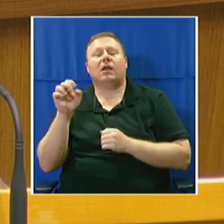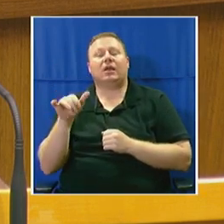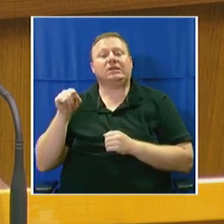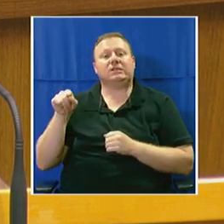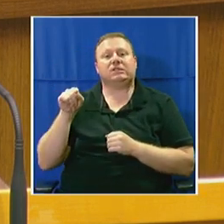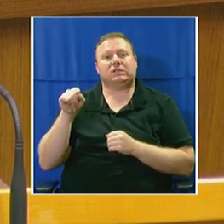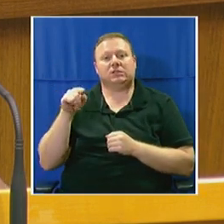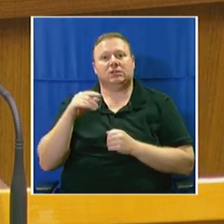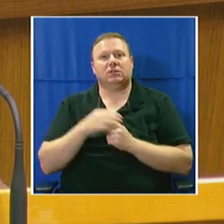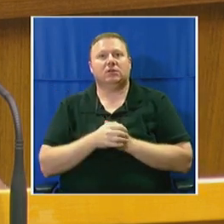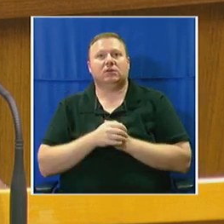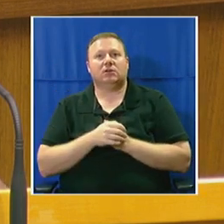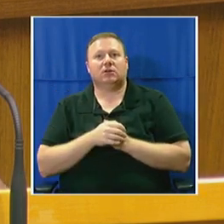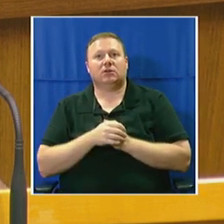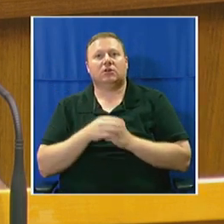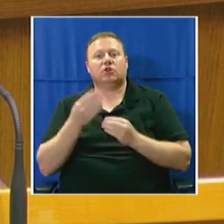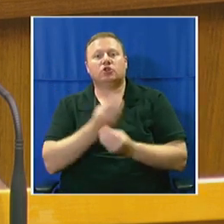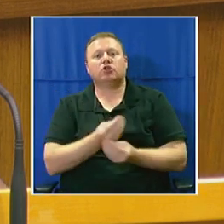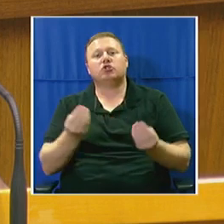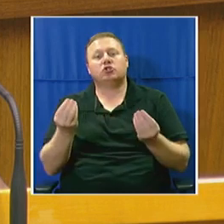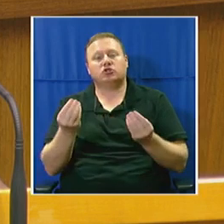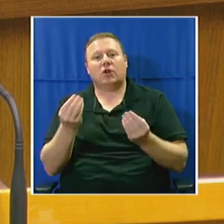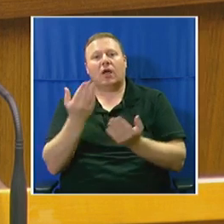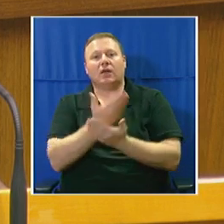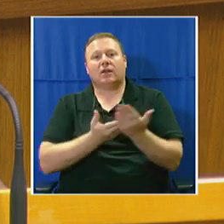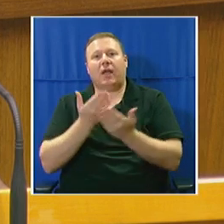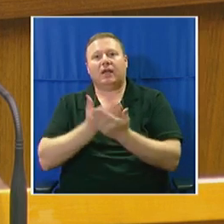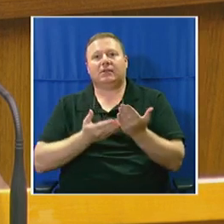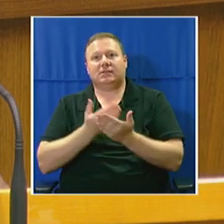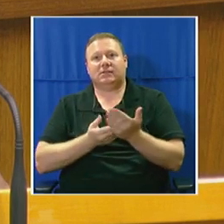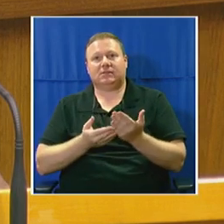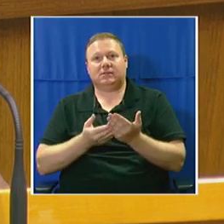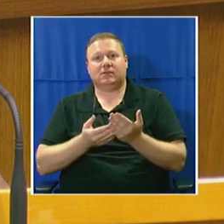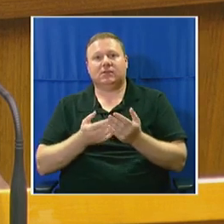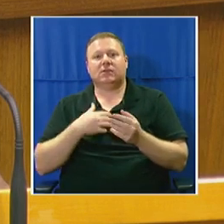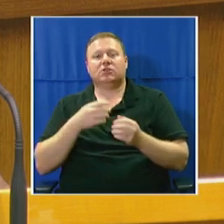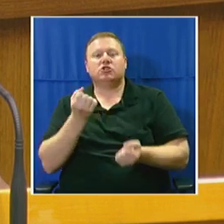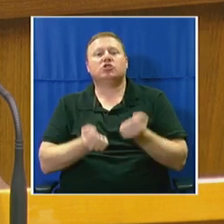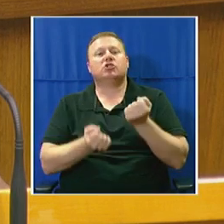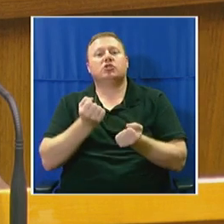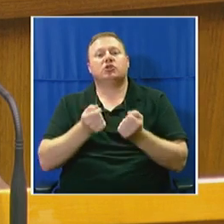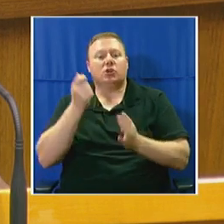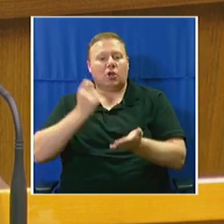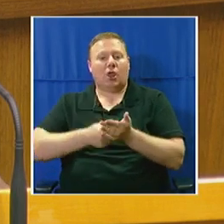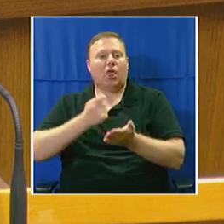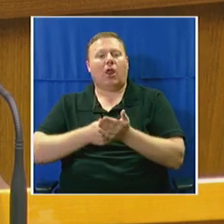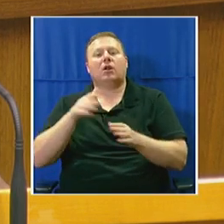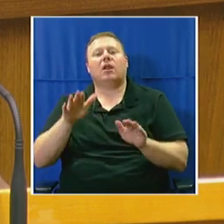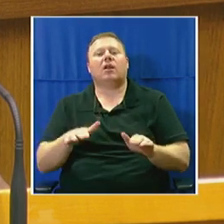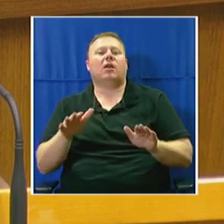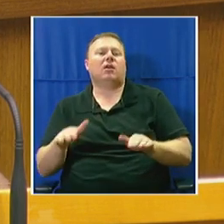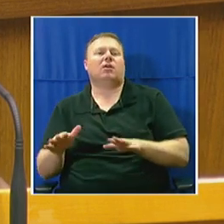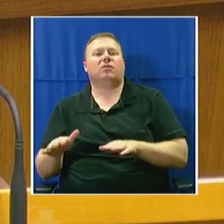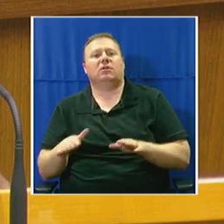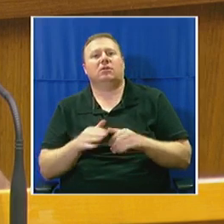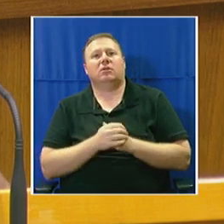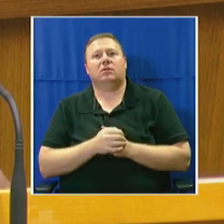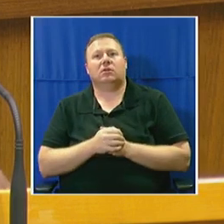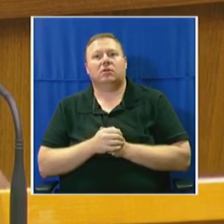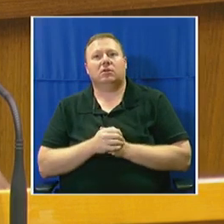offenses H speak deput speaker we are alarmed by the judge K Ban's judgment in child